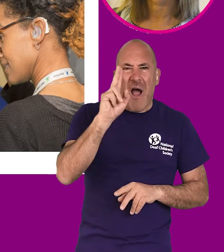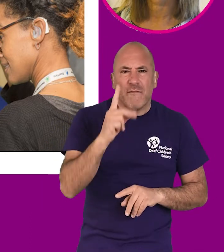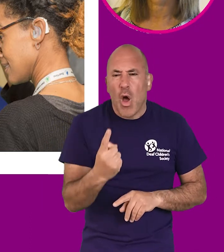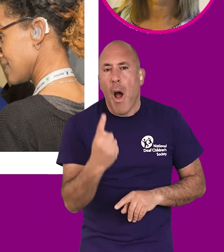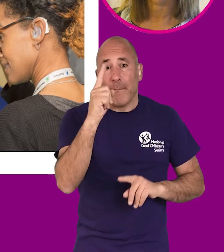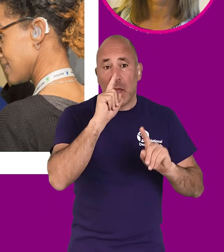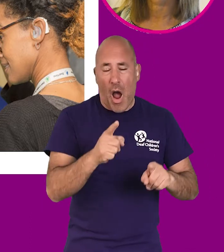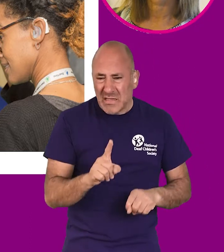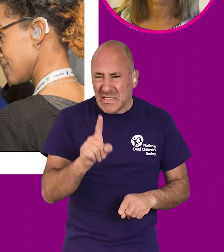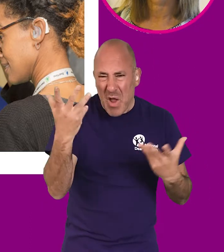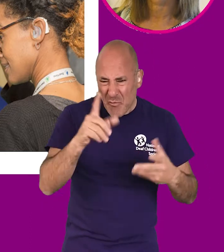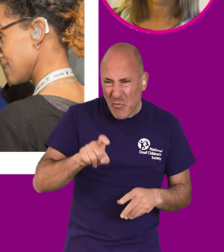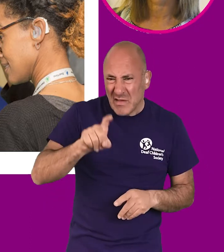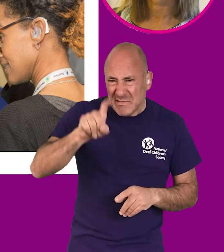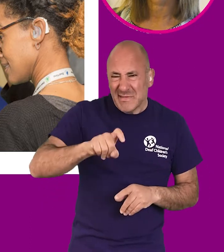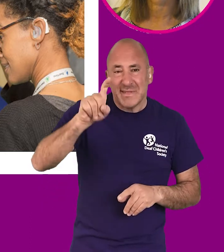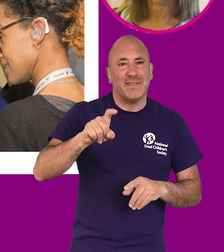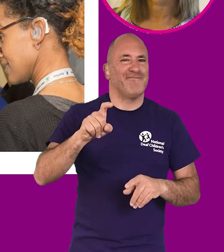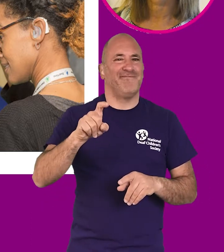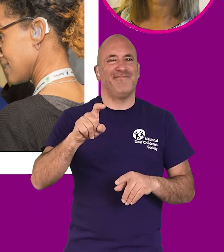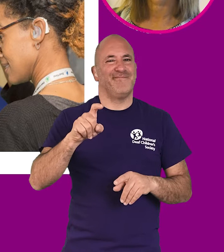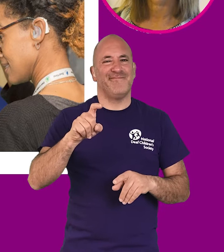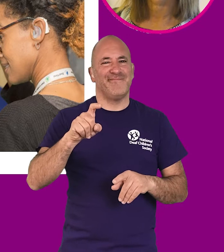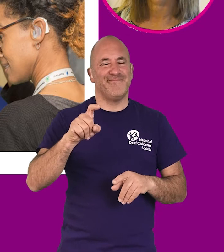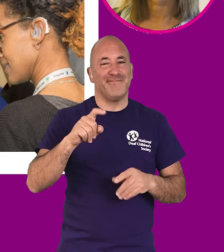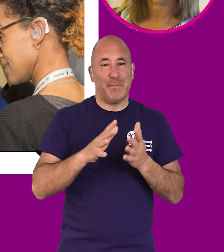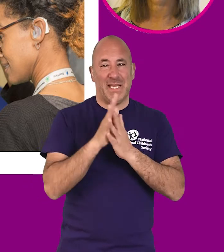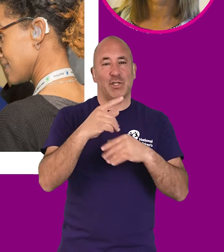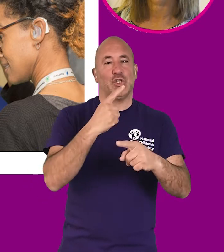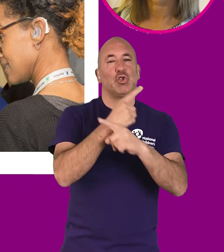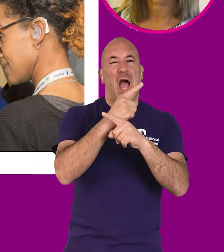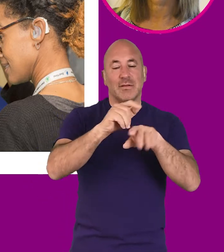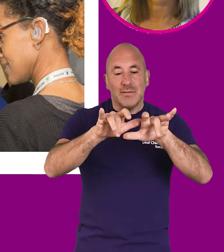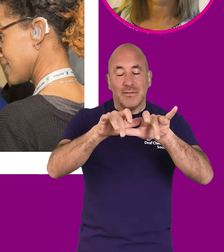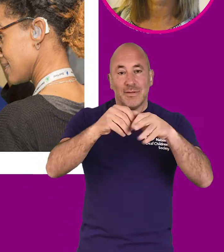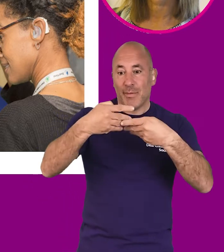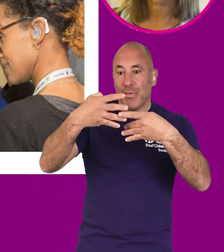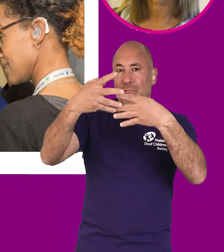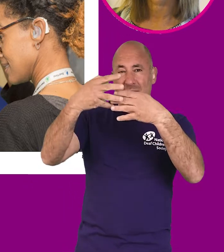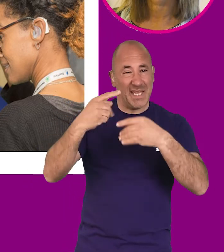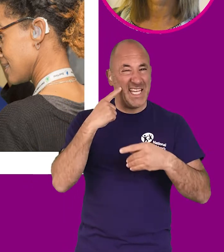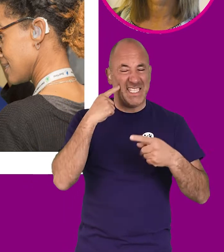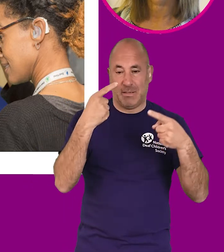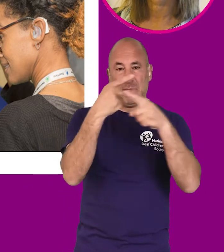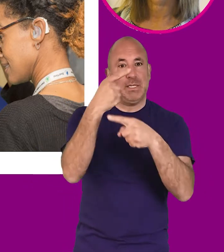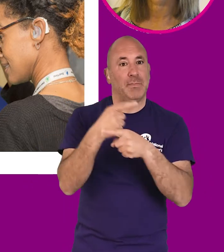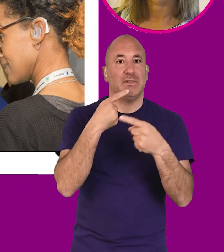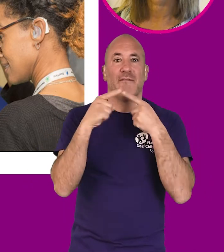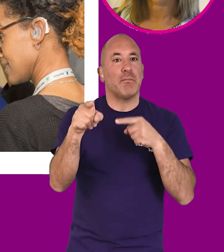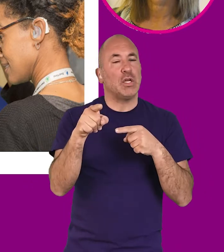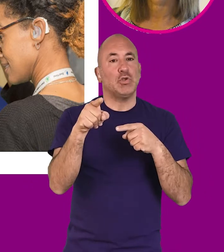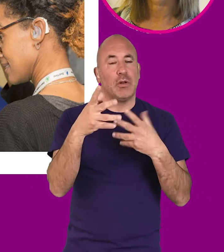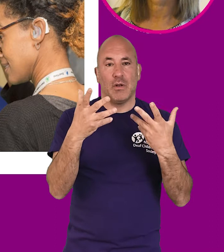actual important information can sometimes just get lost and you can't necessarily scroll up and find it again. So it's easy to miss out